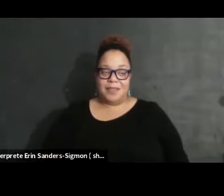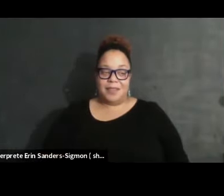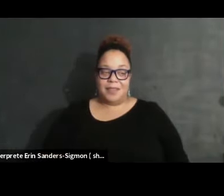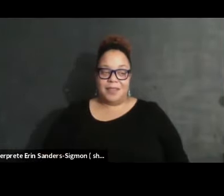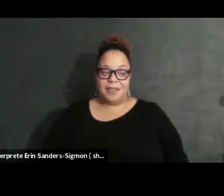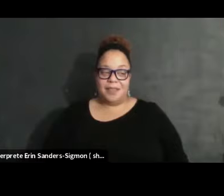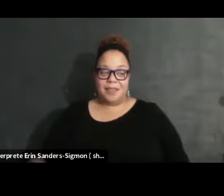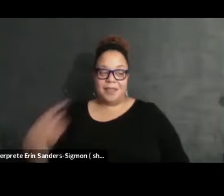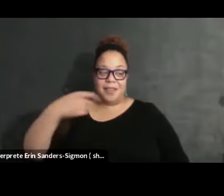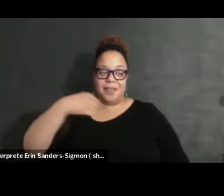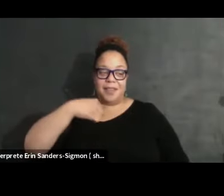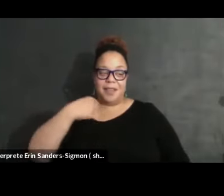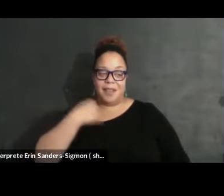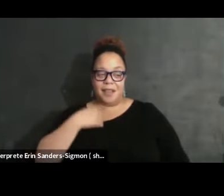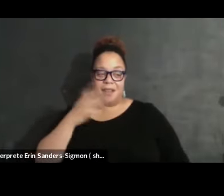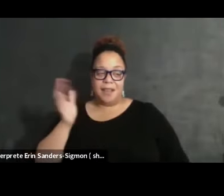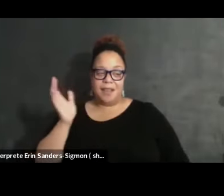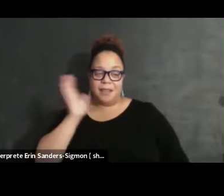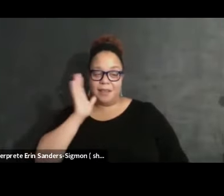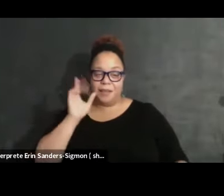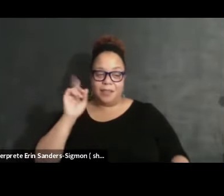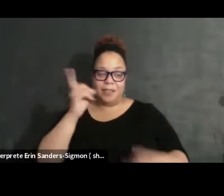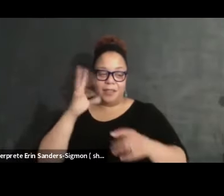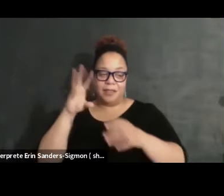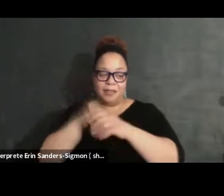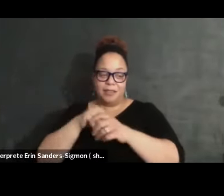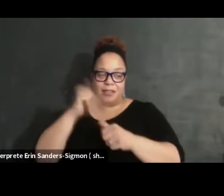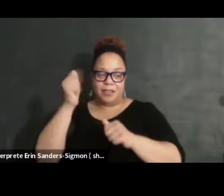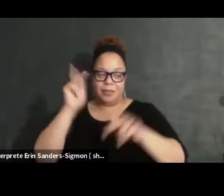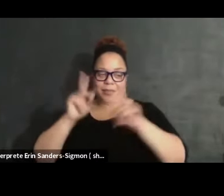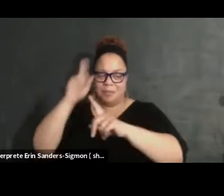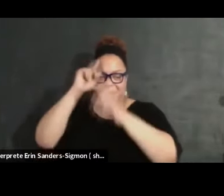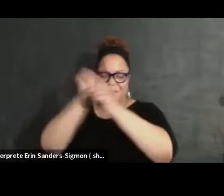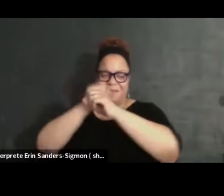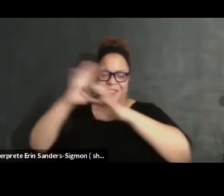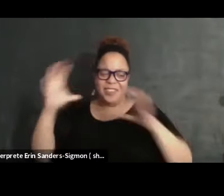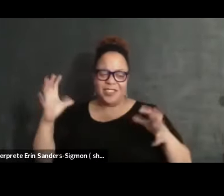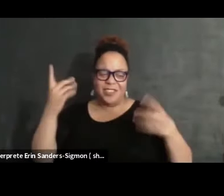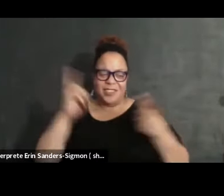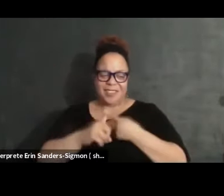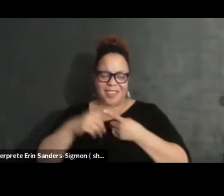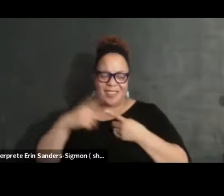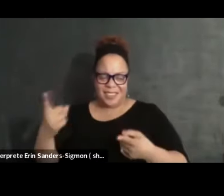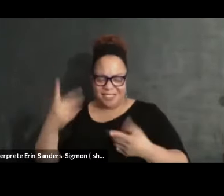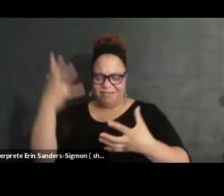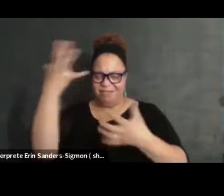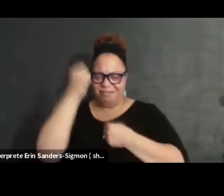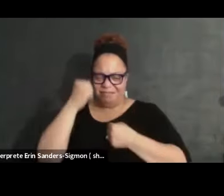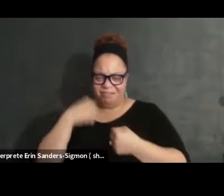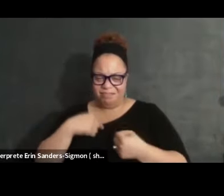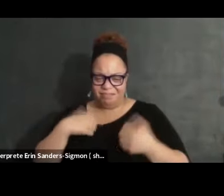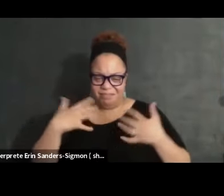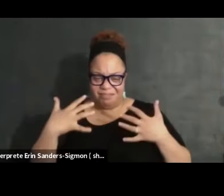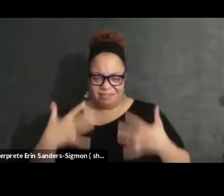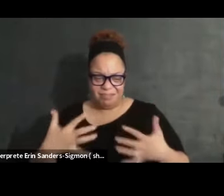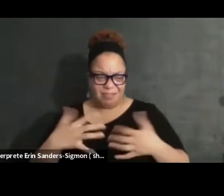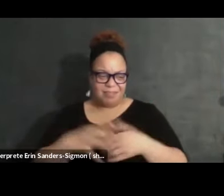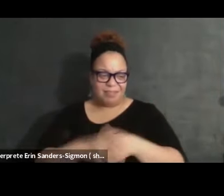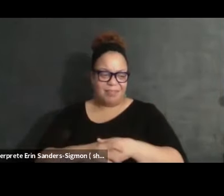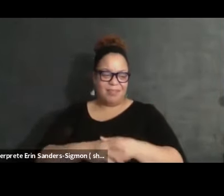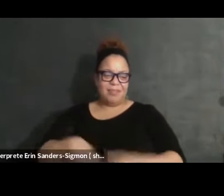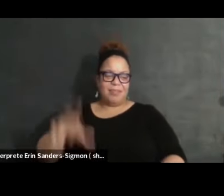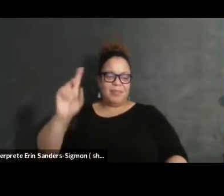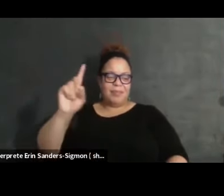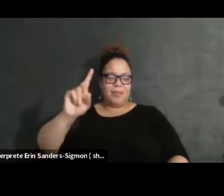me, and eaten alive. Audrey Lorde. I observe her as she wakes up,